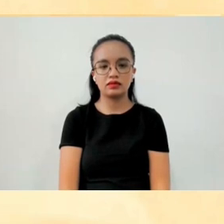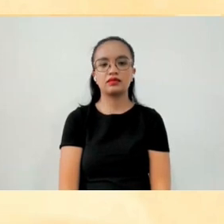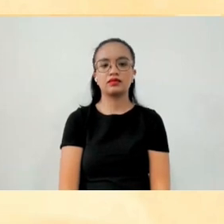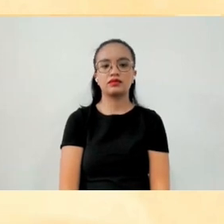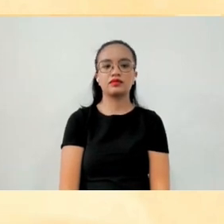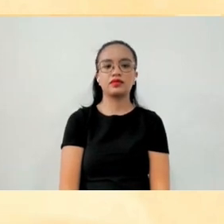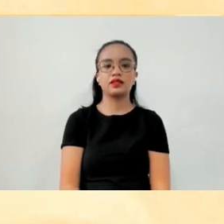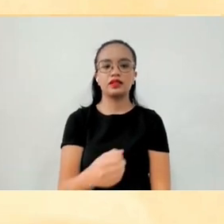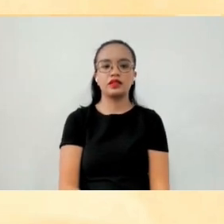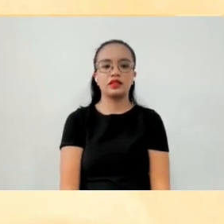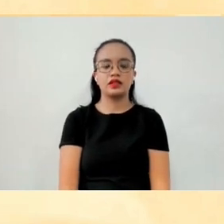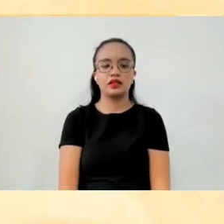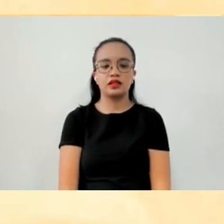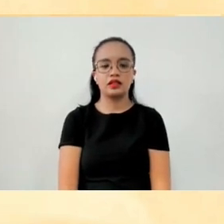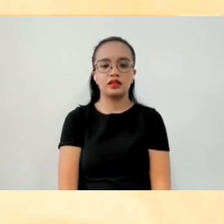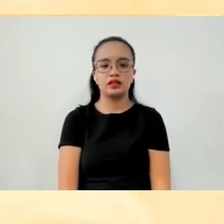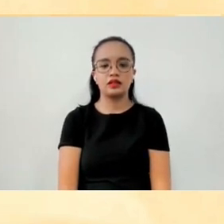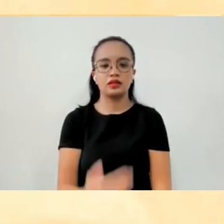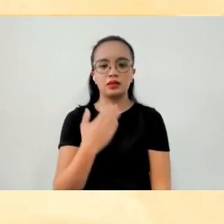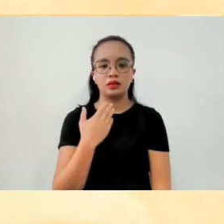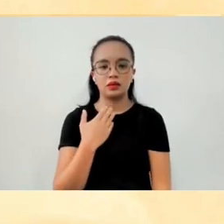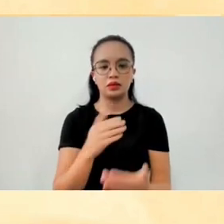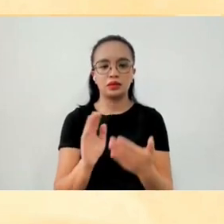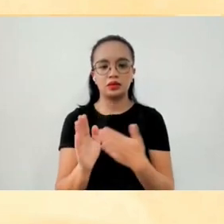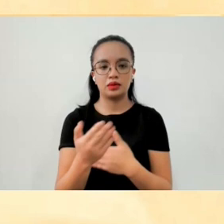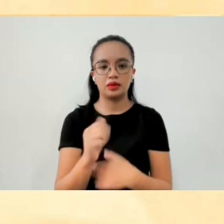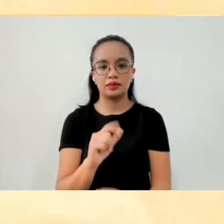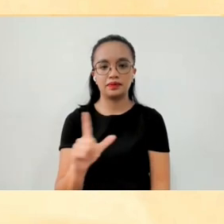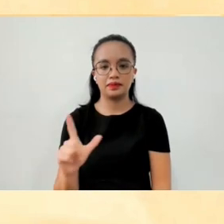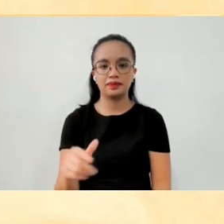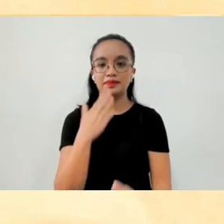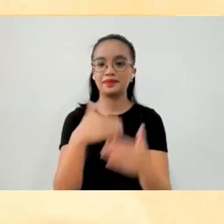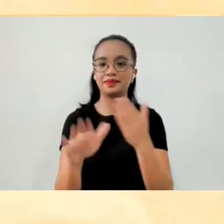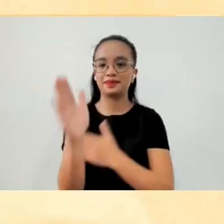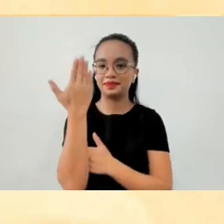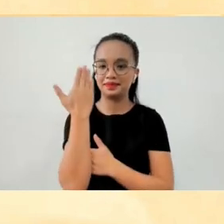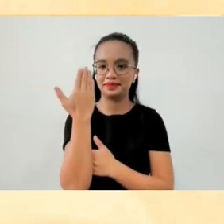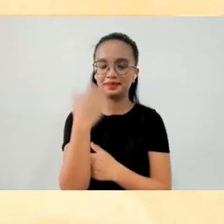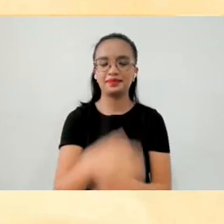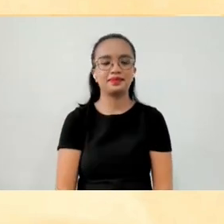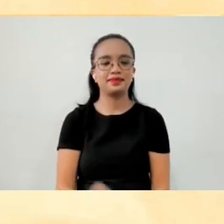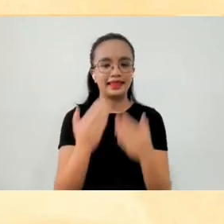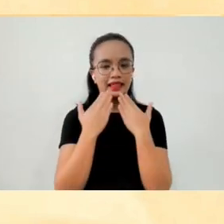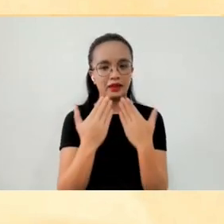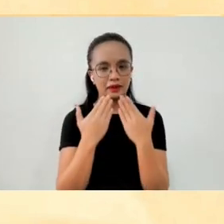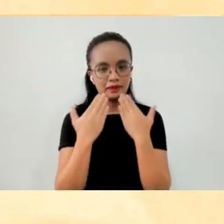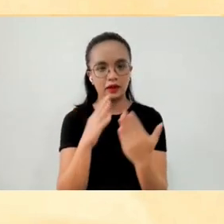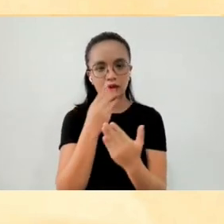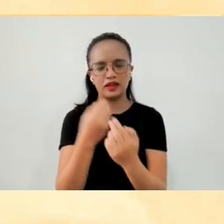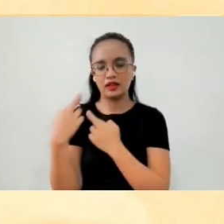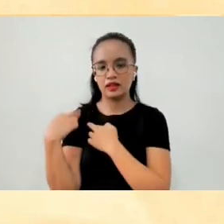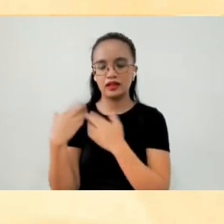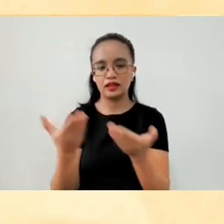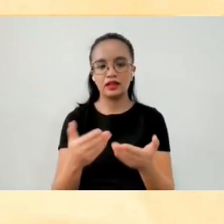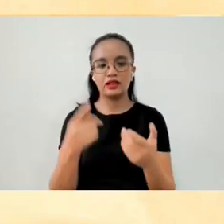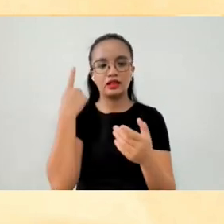Assalamualaikum warahmatullahi wabarakatuh. Good morning. Thank you very much to the organizers of Ako Para